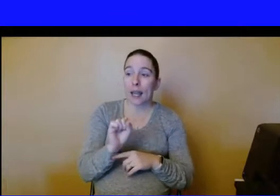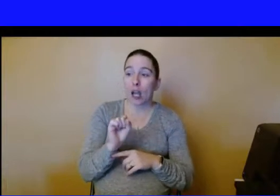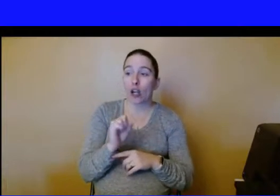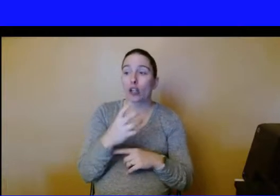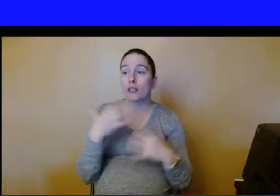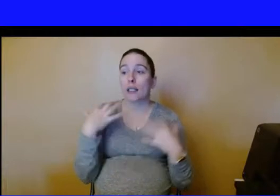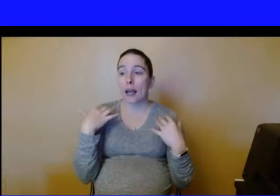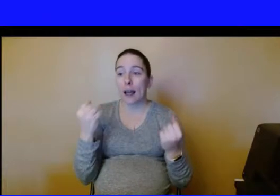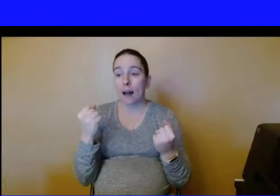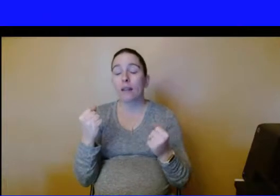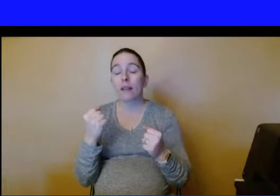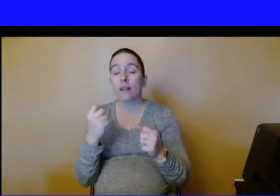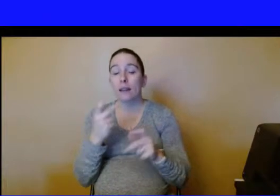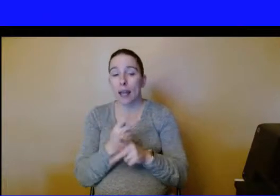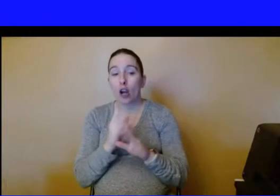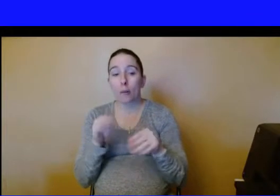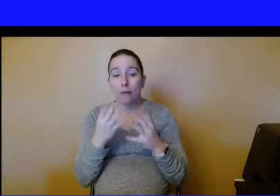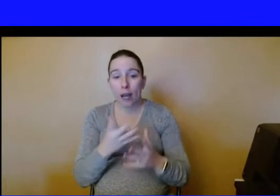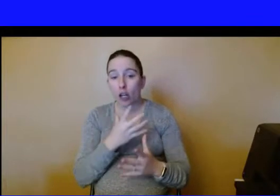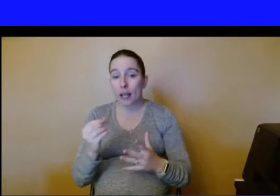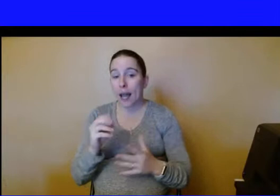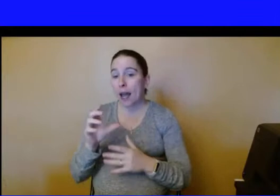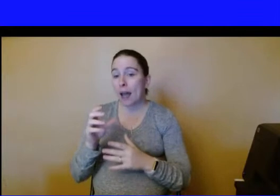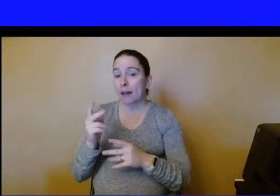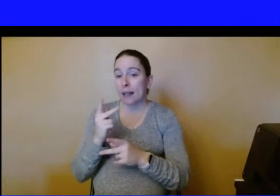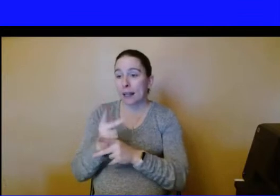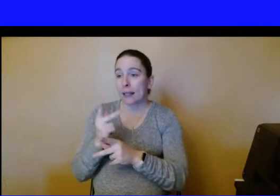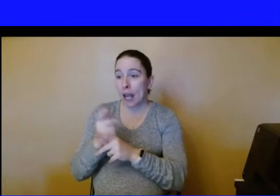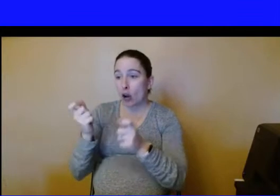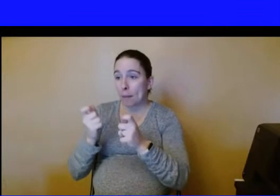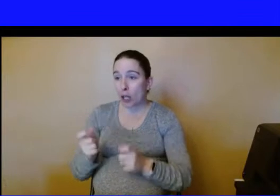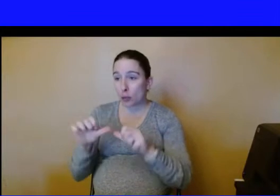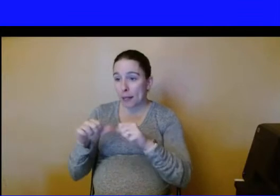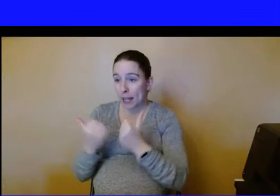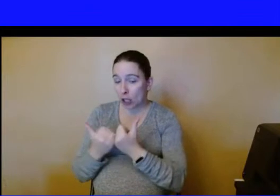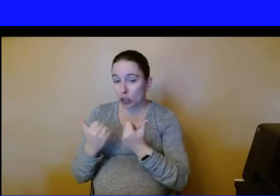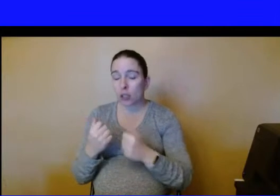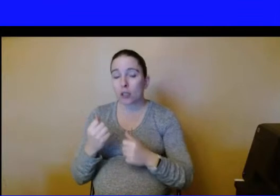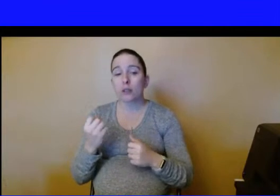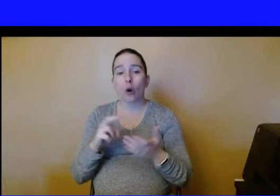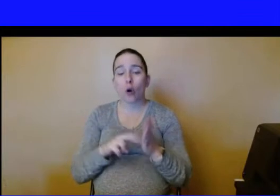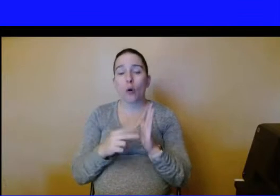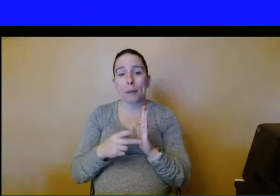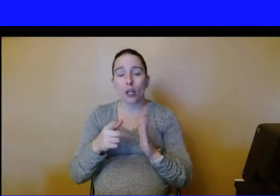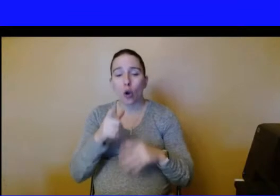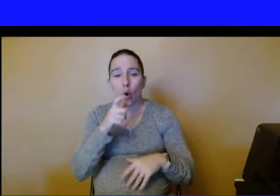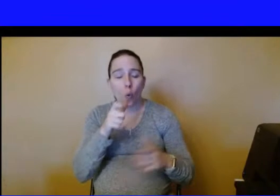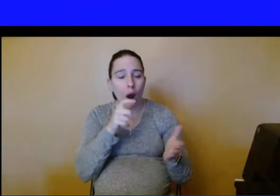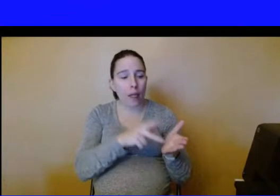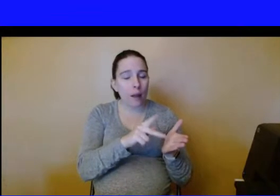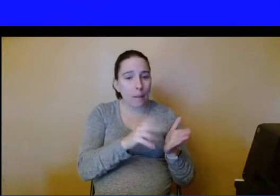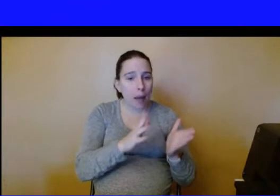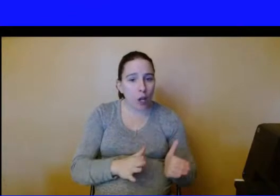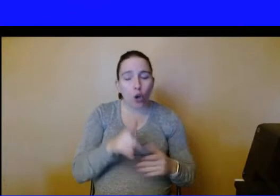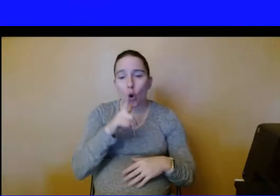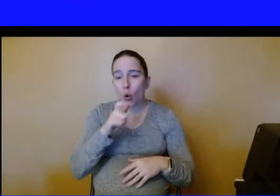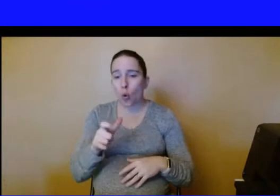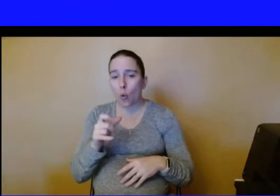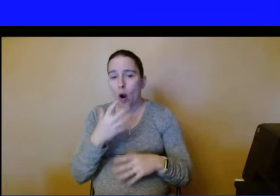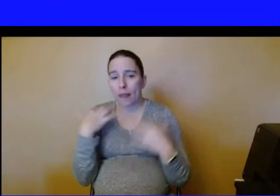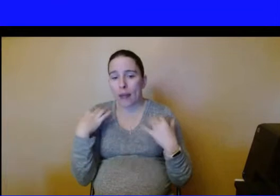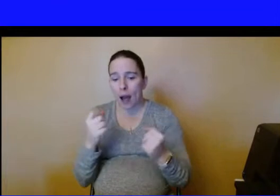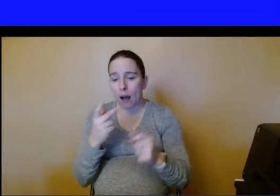community-based organizations. They will be providing the services to the patients They are the community-based